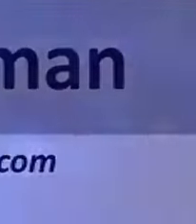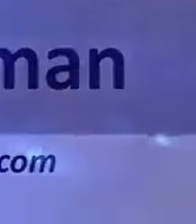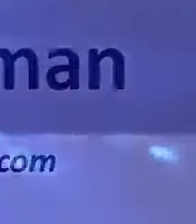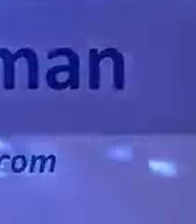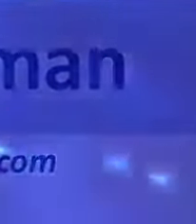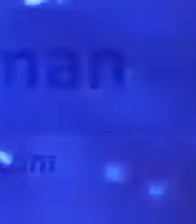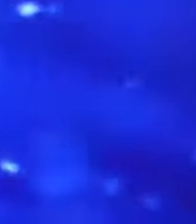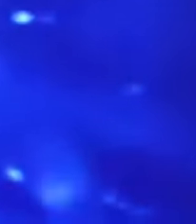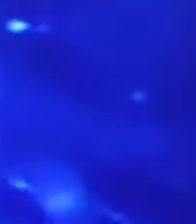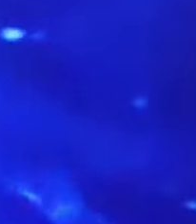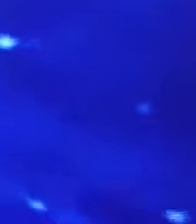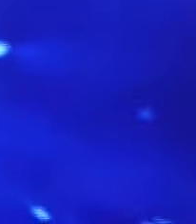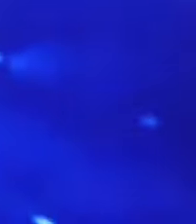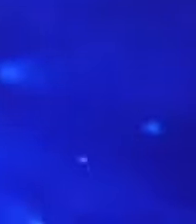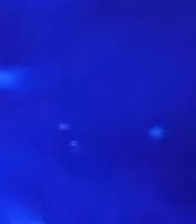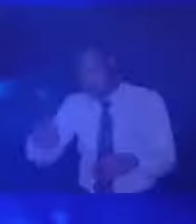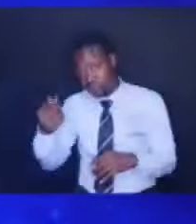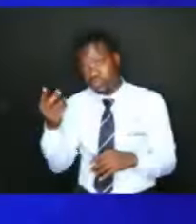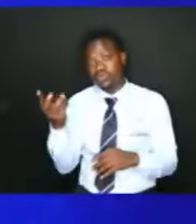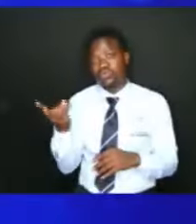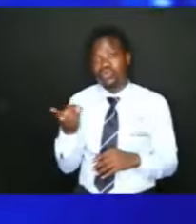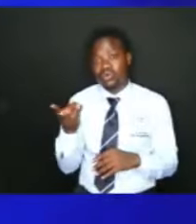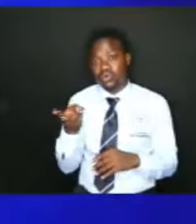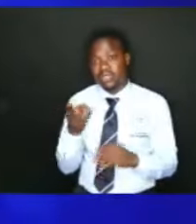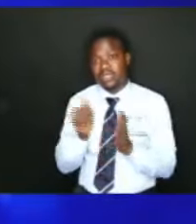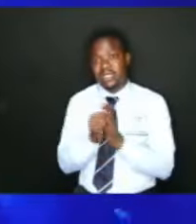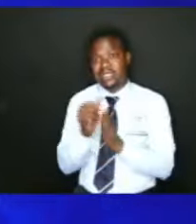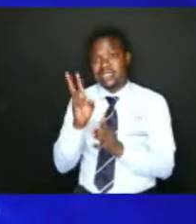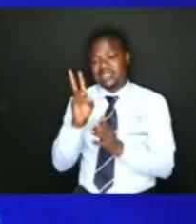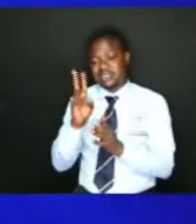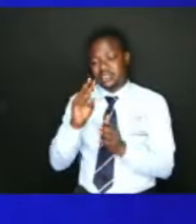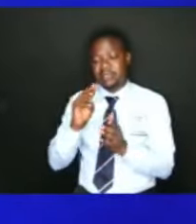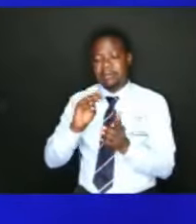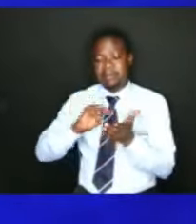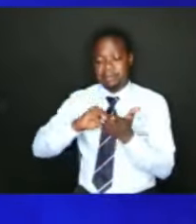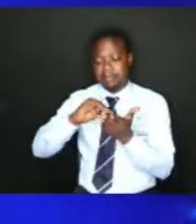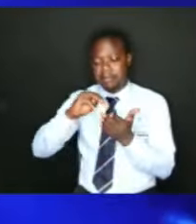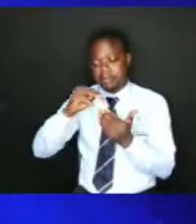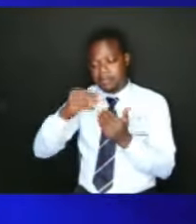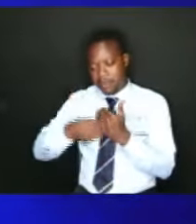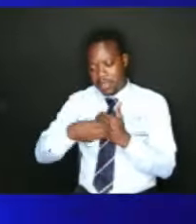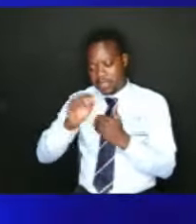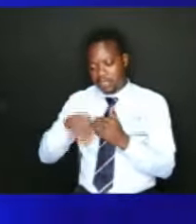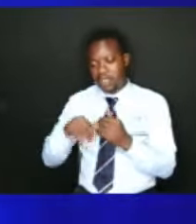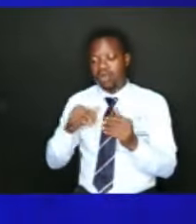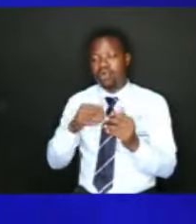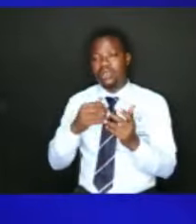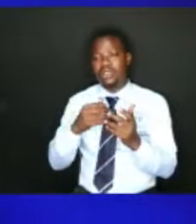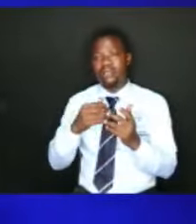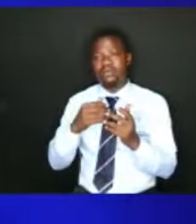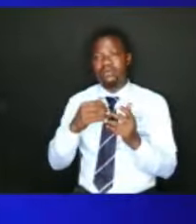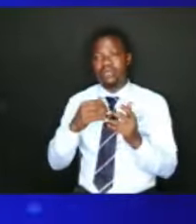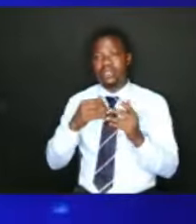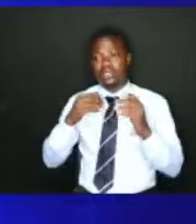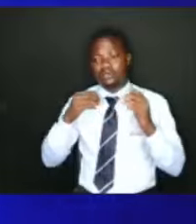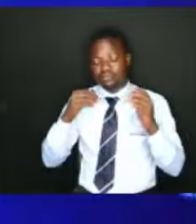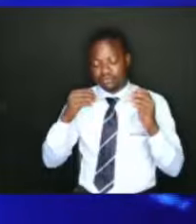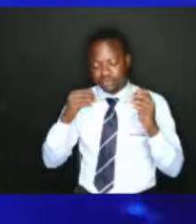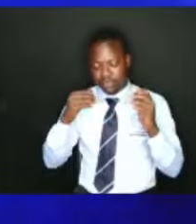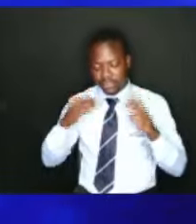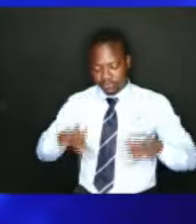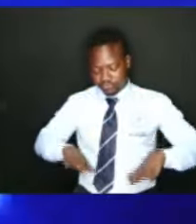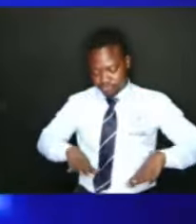intercession, the next day, which is the 6th of March, is a holiday, and our Voice of Pentecost,